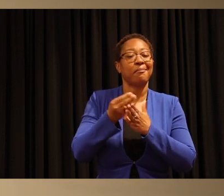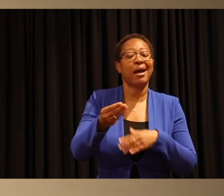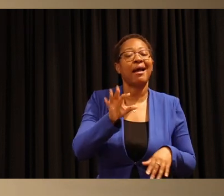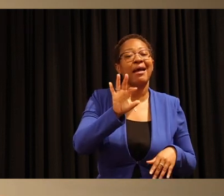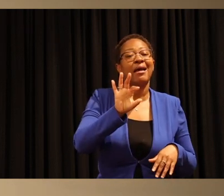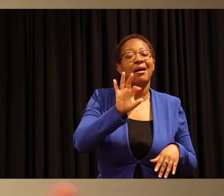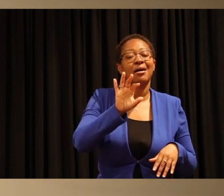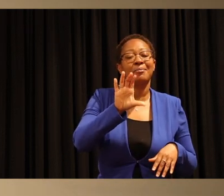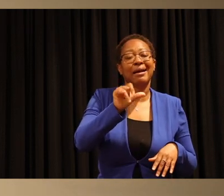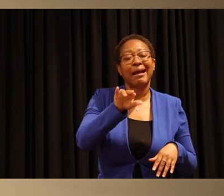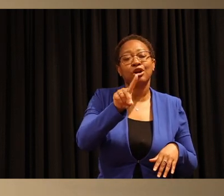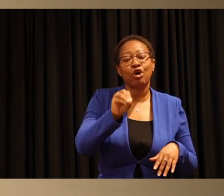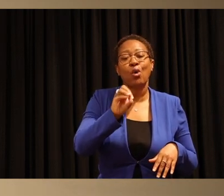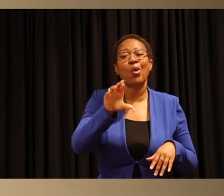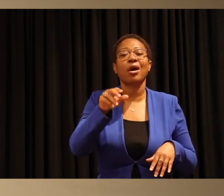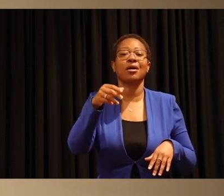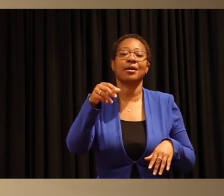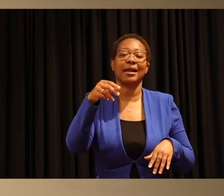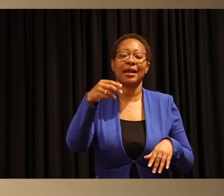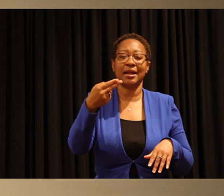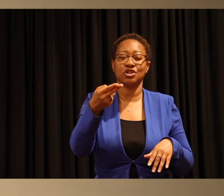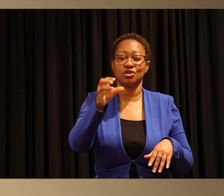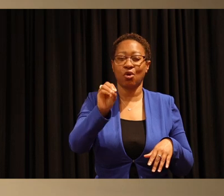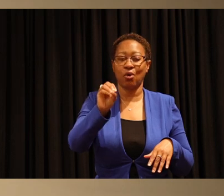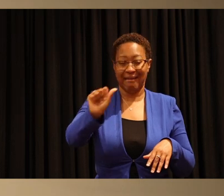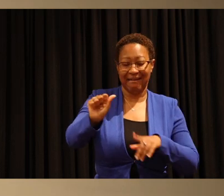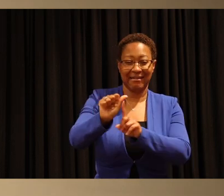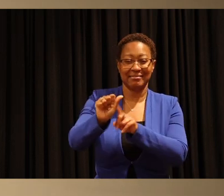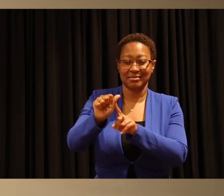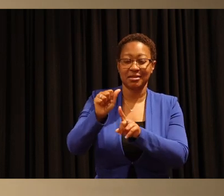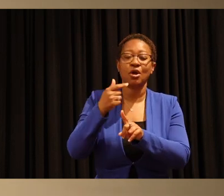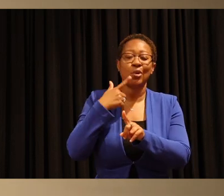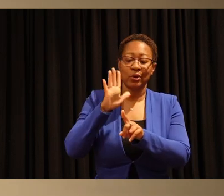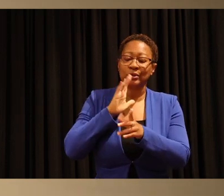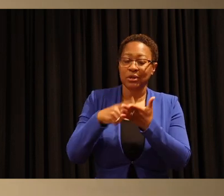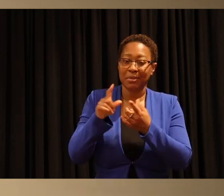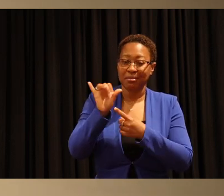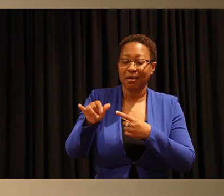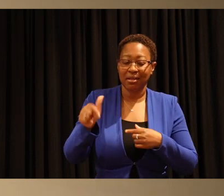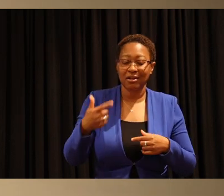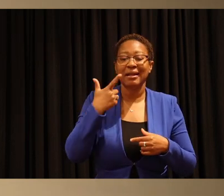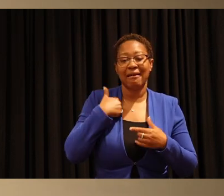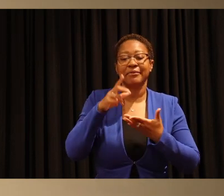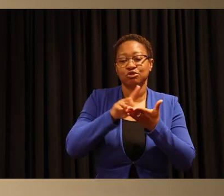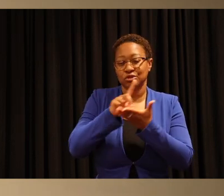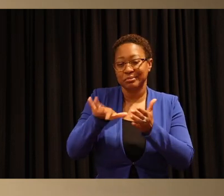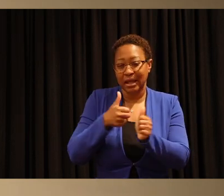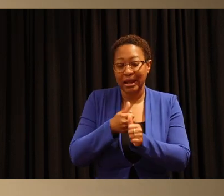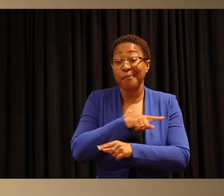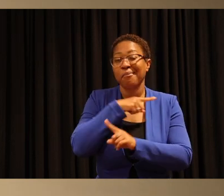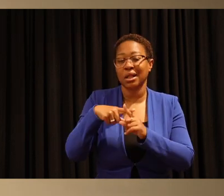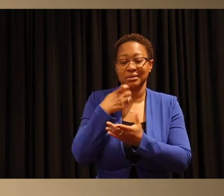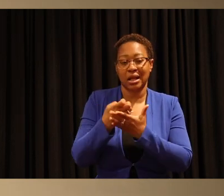happens, and some of you can ask those questions. There is a discrimination element to it. There's also an economic